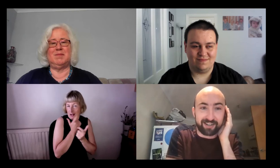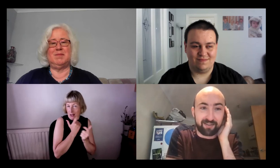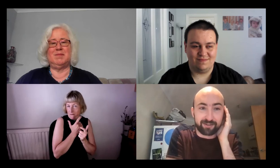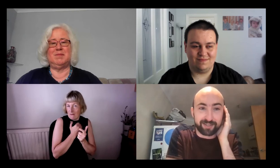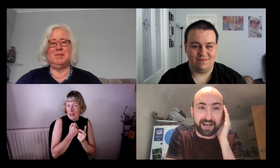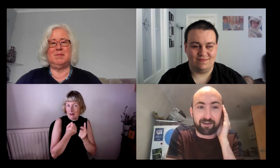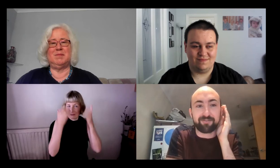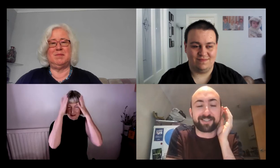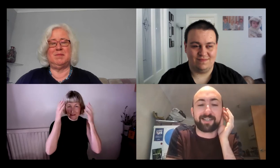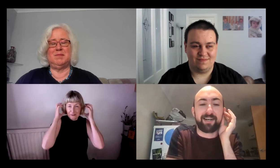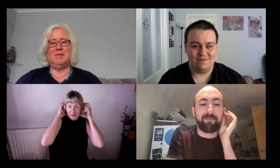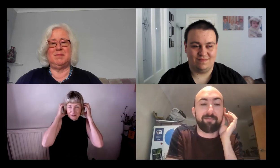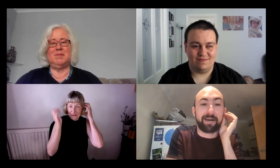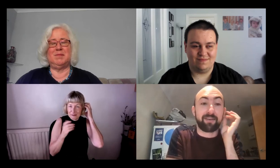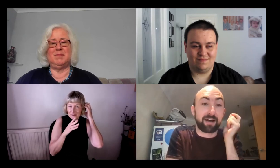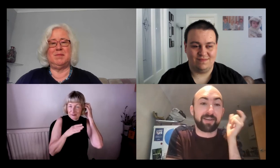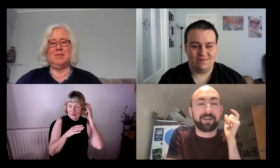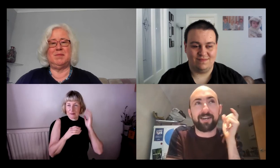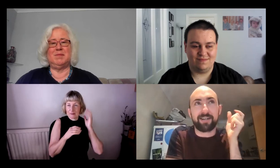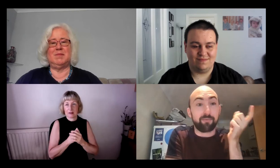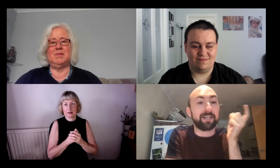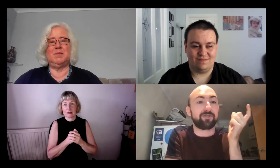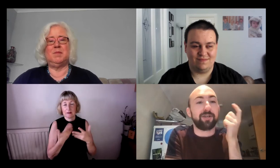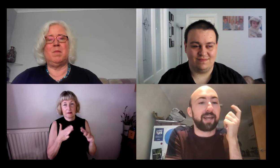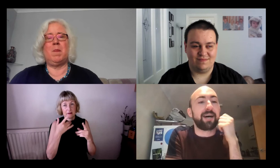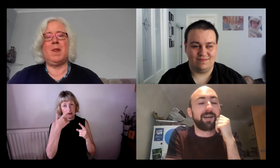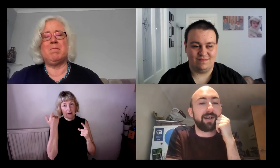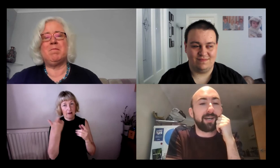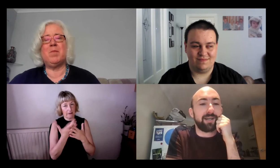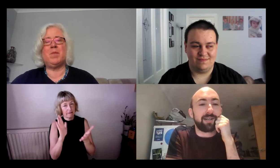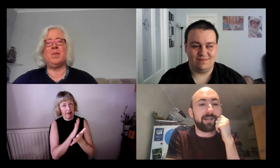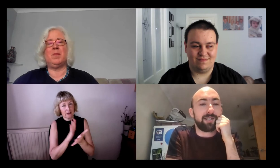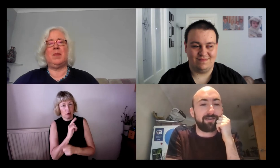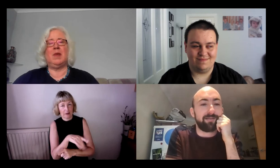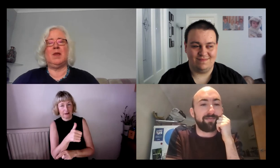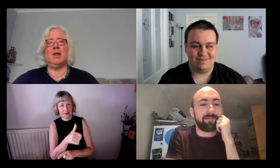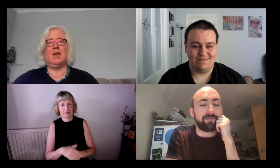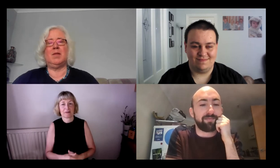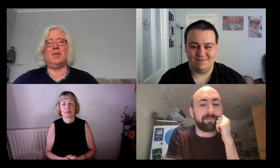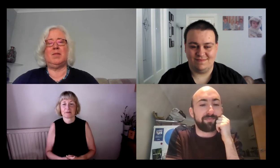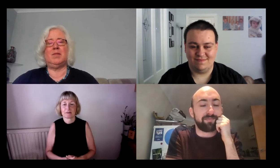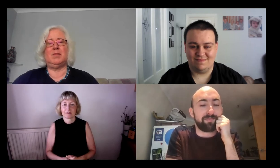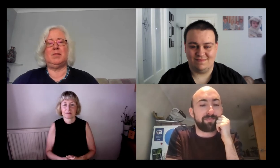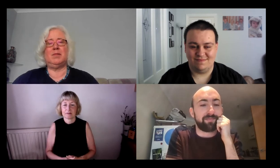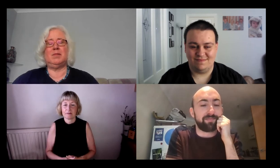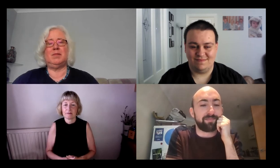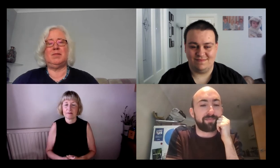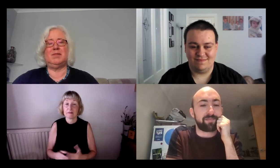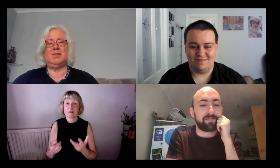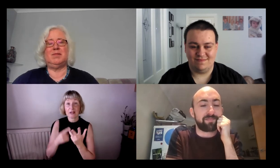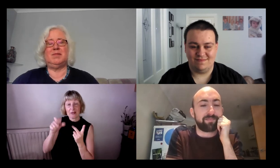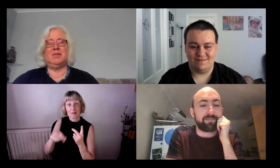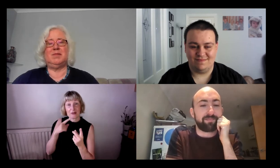they could have to themselves, and they found that they really enjoyed that. And I saw Paul's show several times